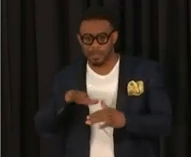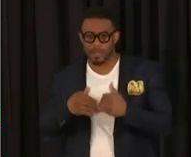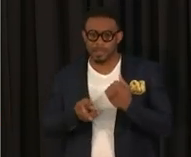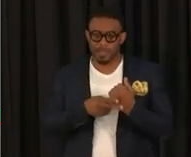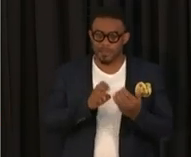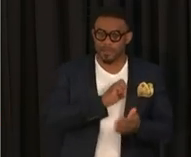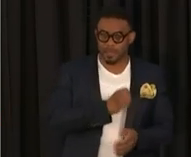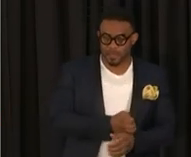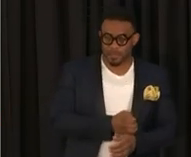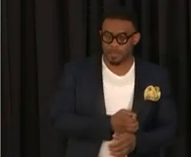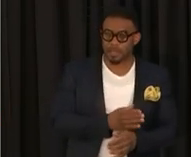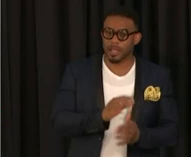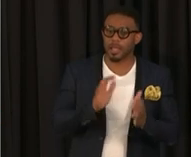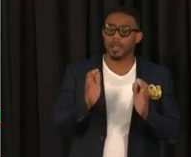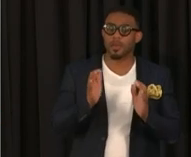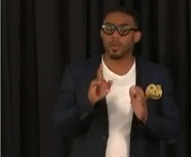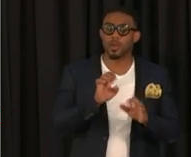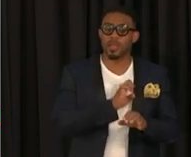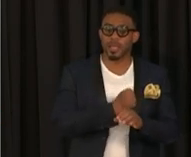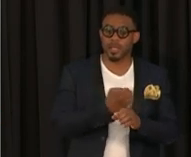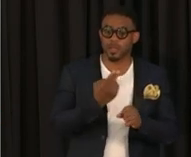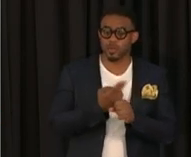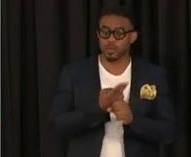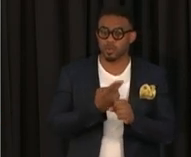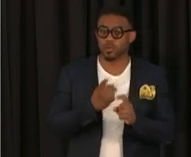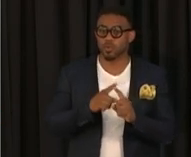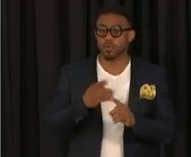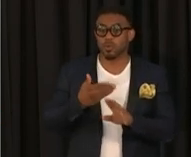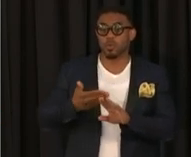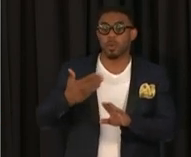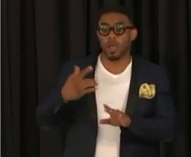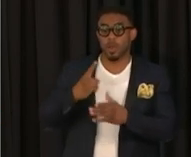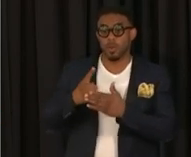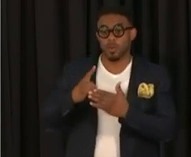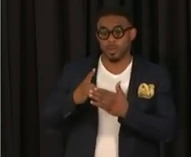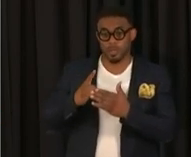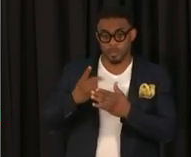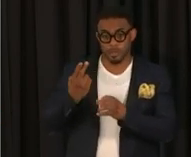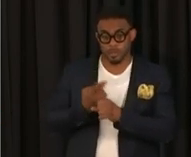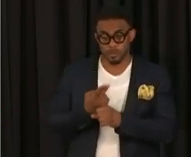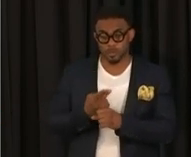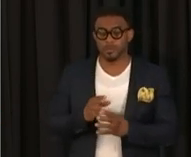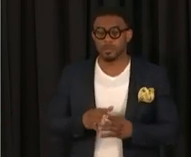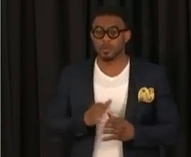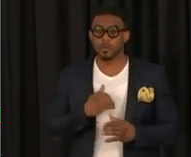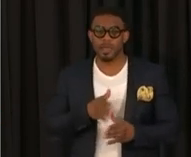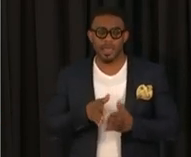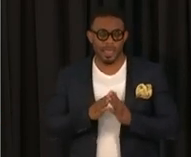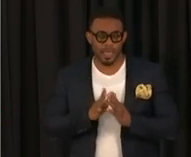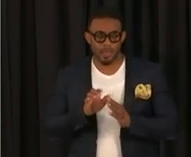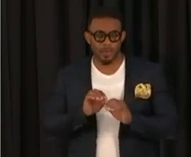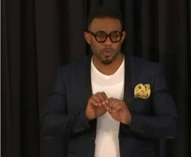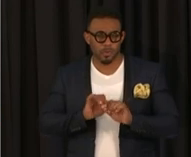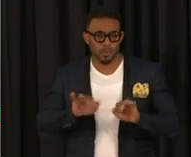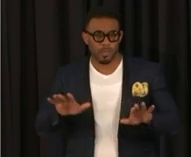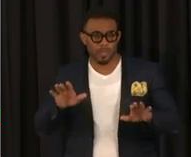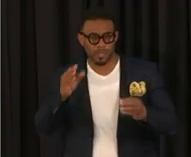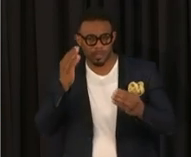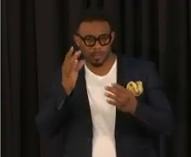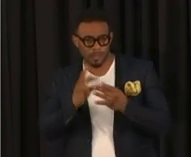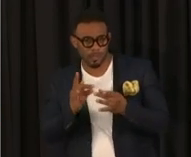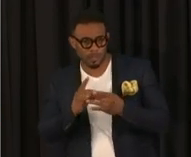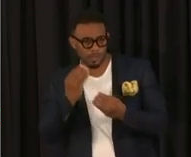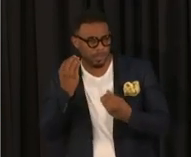how to save energy, and compare your energy usage to your prior week's consumption. We ask that you spread the